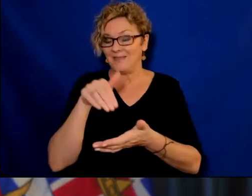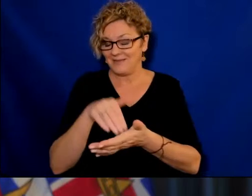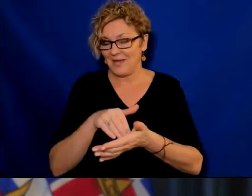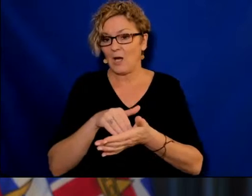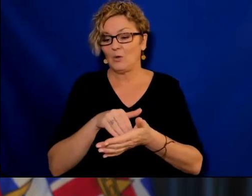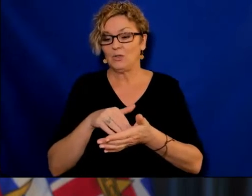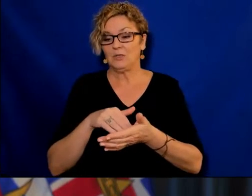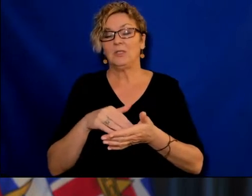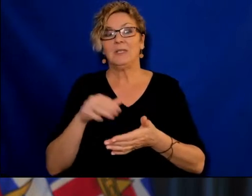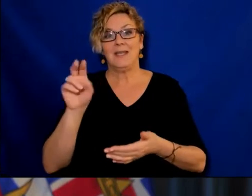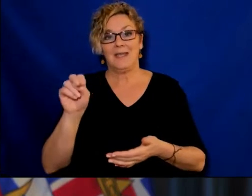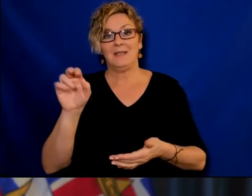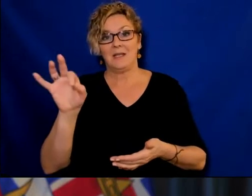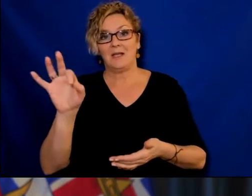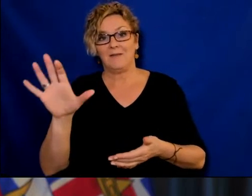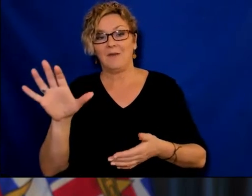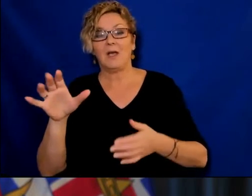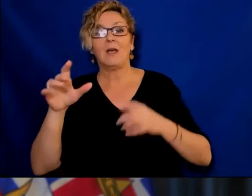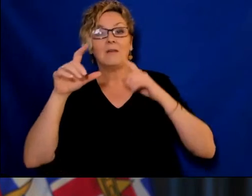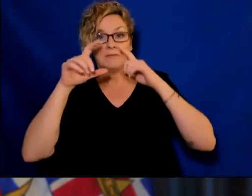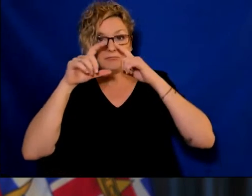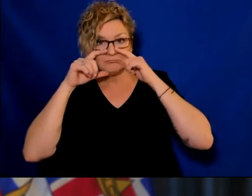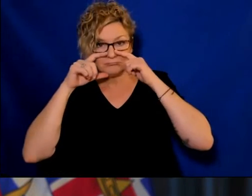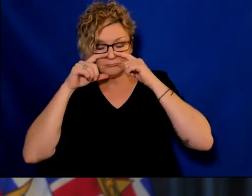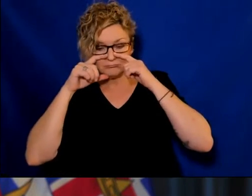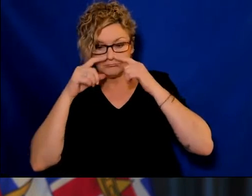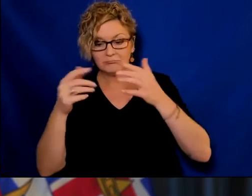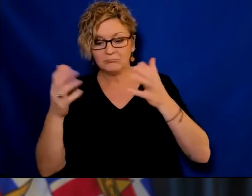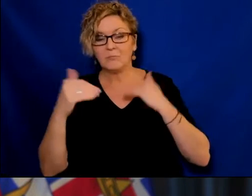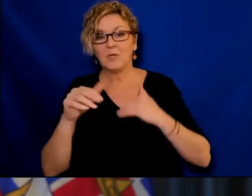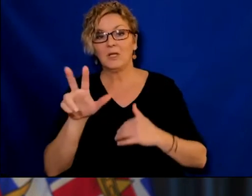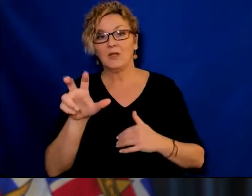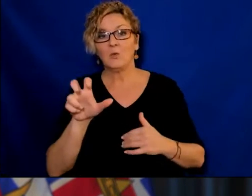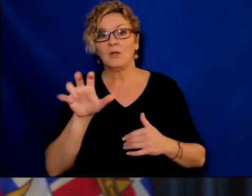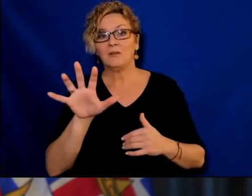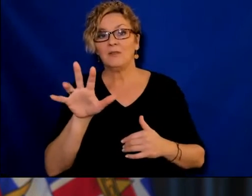49,166 N95 or equivalent respirators,